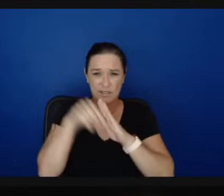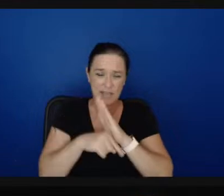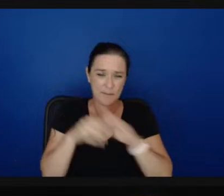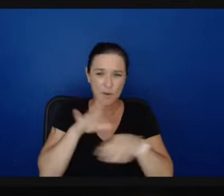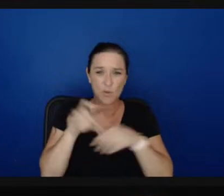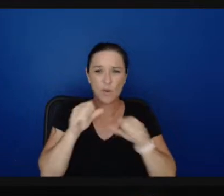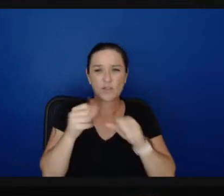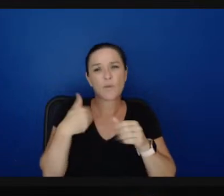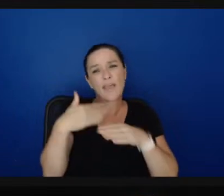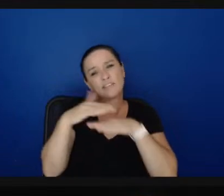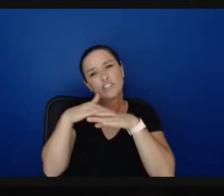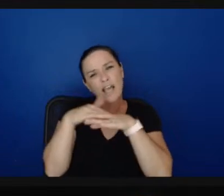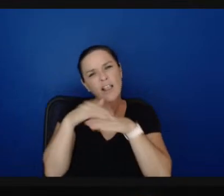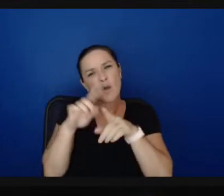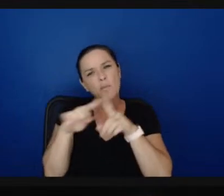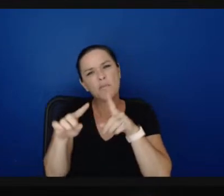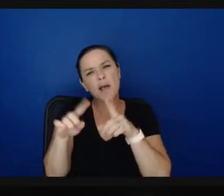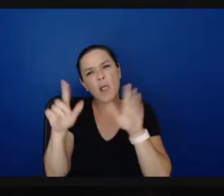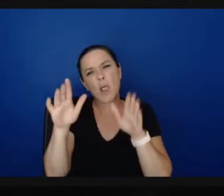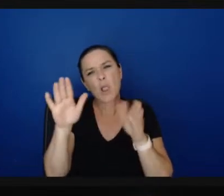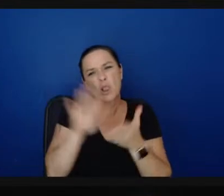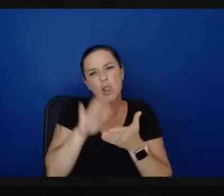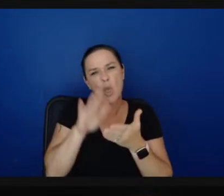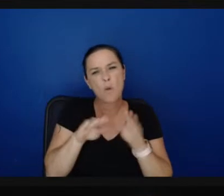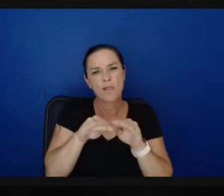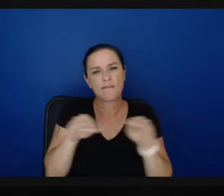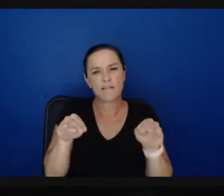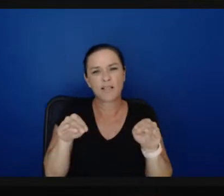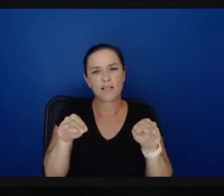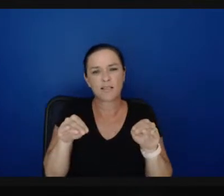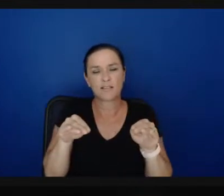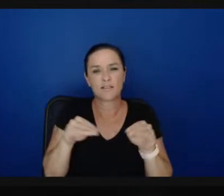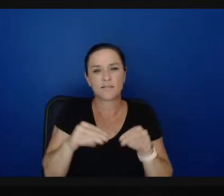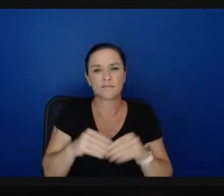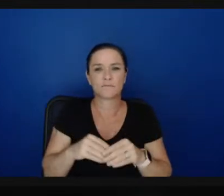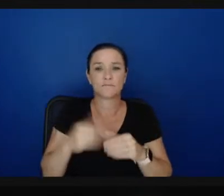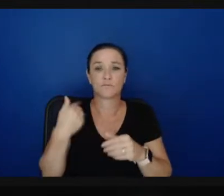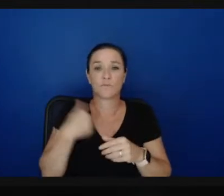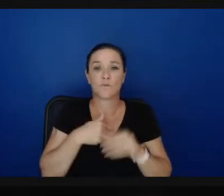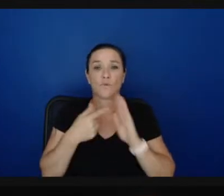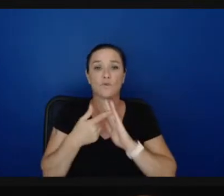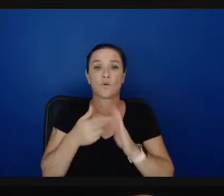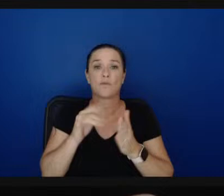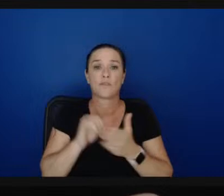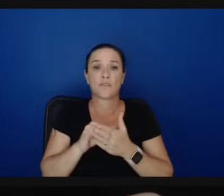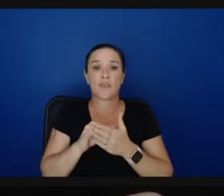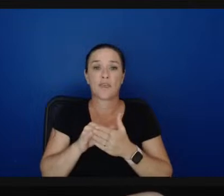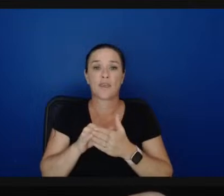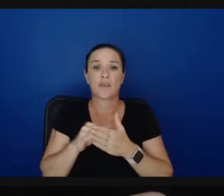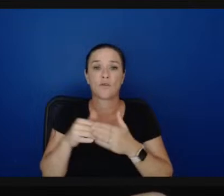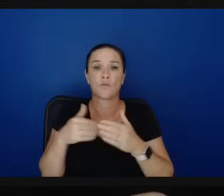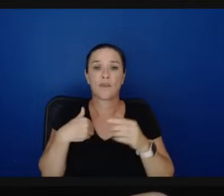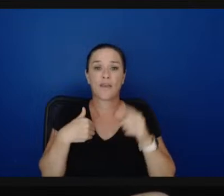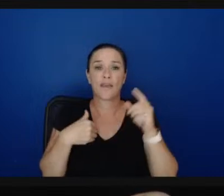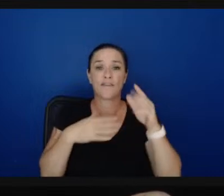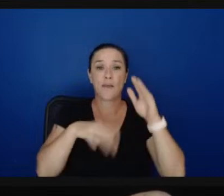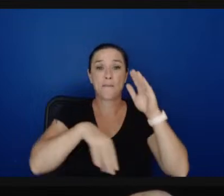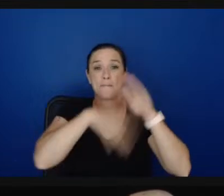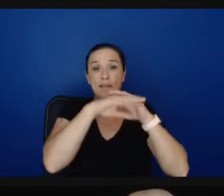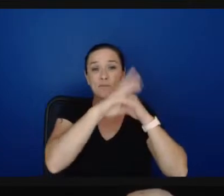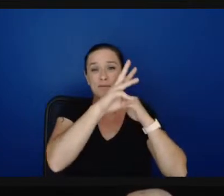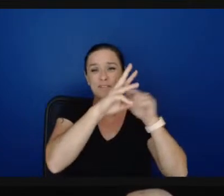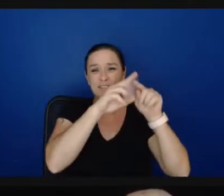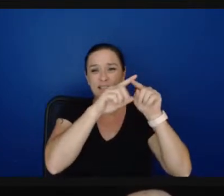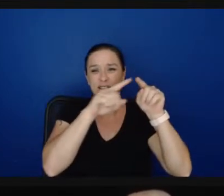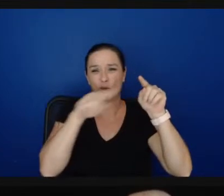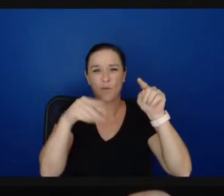again, very low background levels. And so we showed out a maximum rate of 5 earthquakes for the